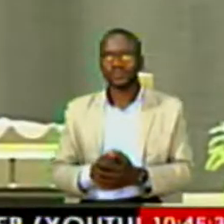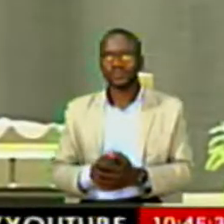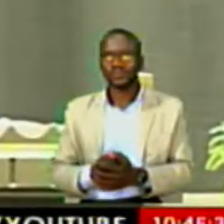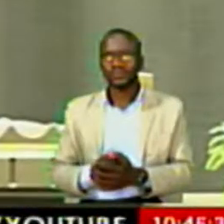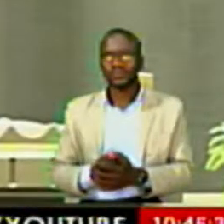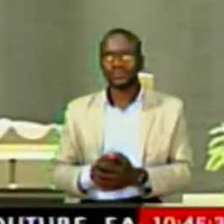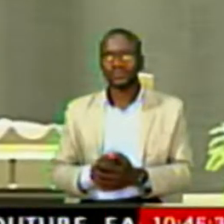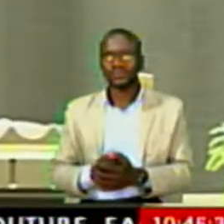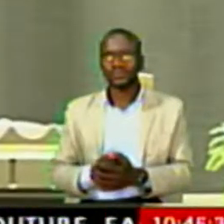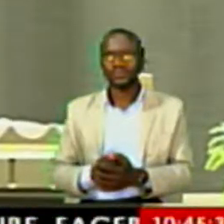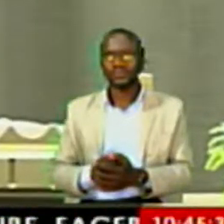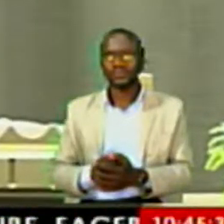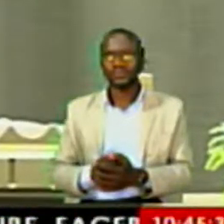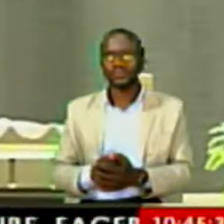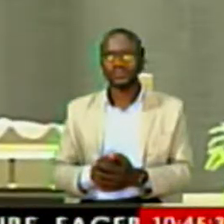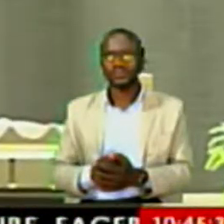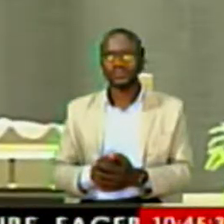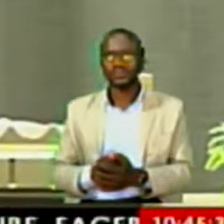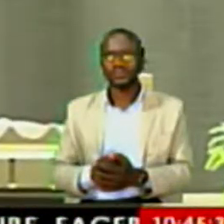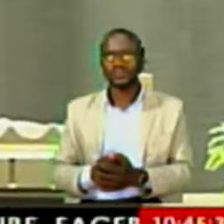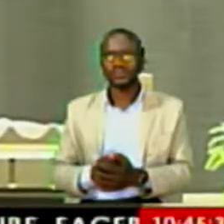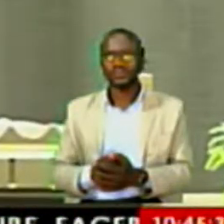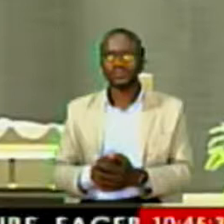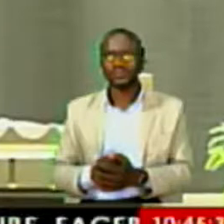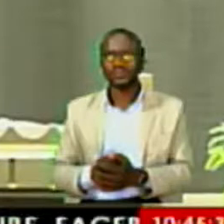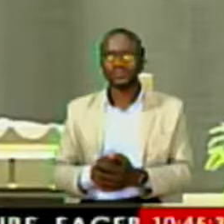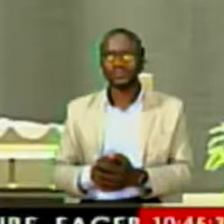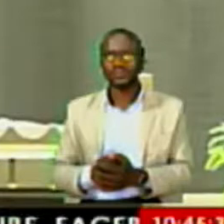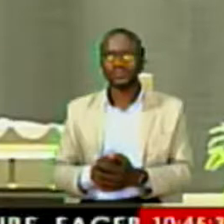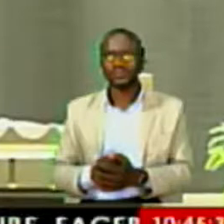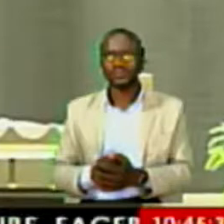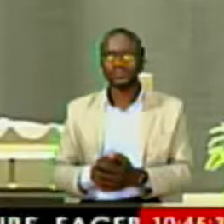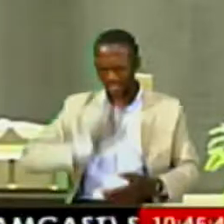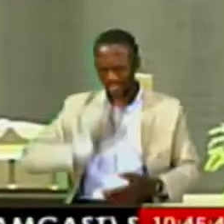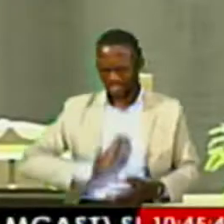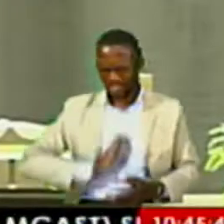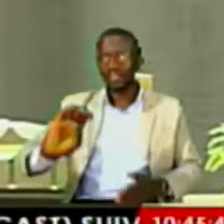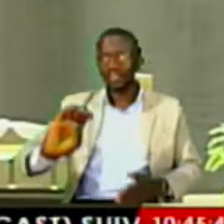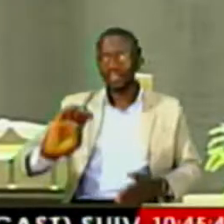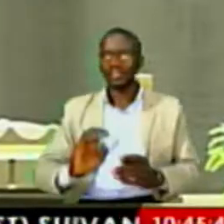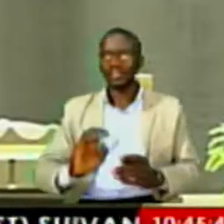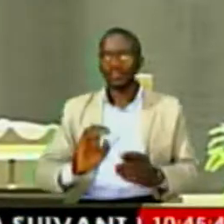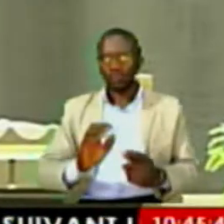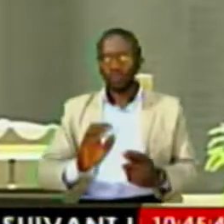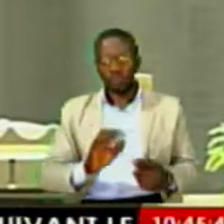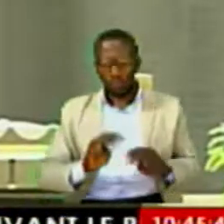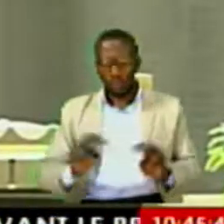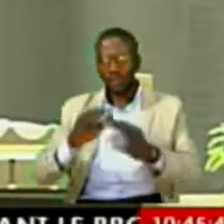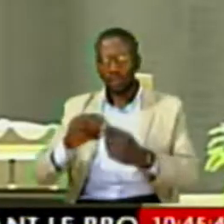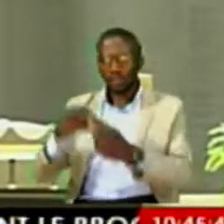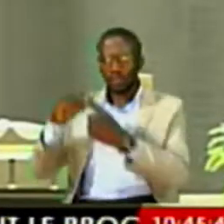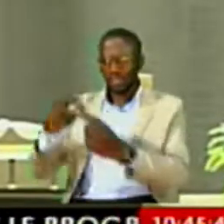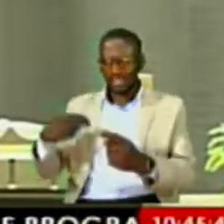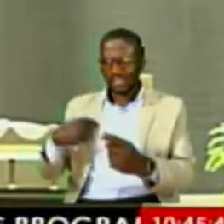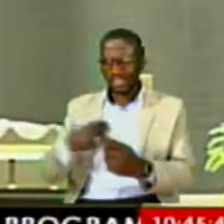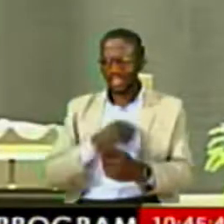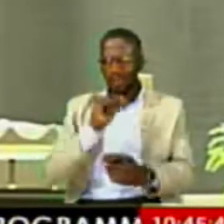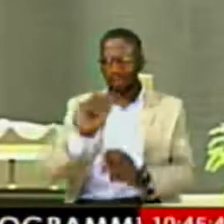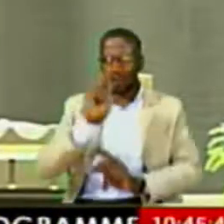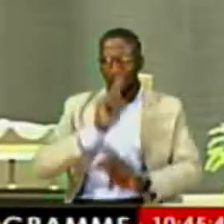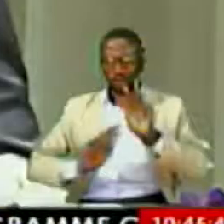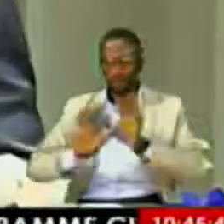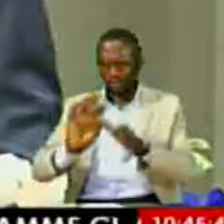It was on Friday when he was exhorting here. May God bless him in a special way. We are not of the